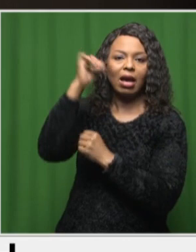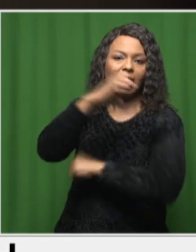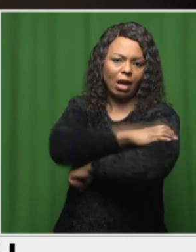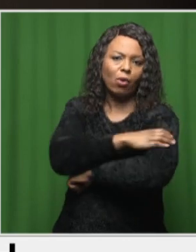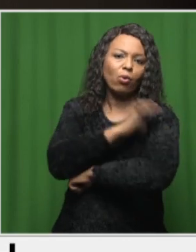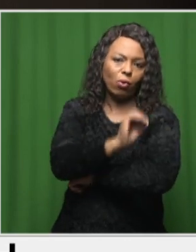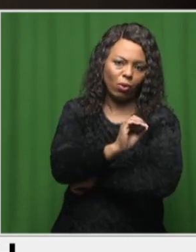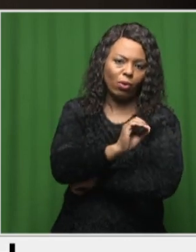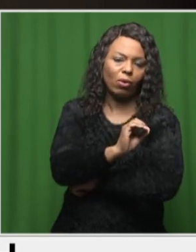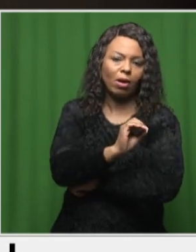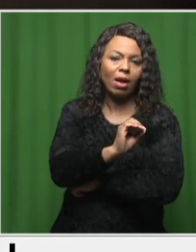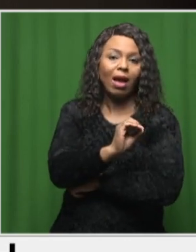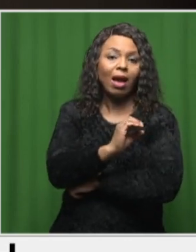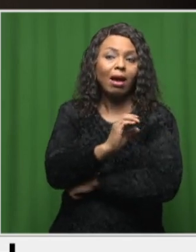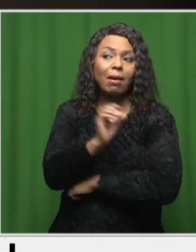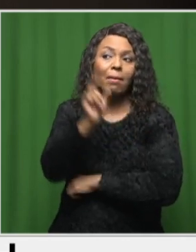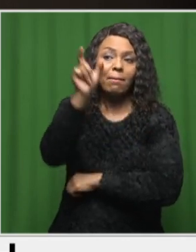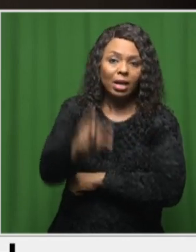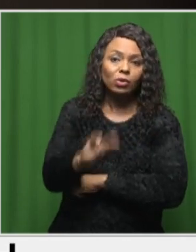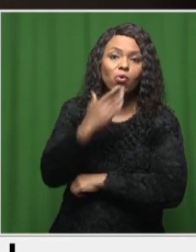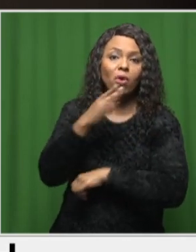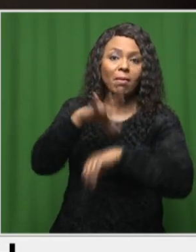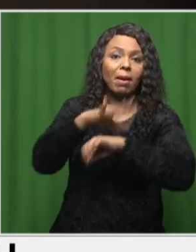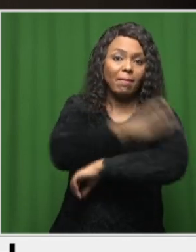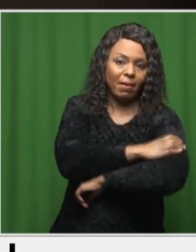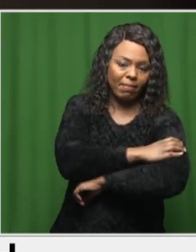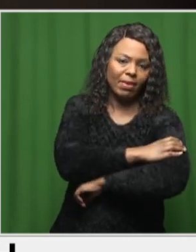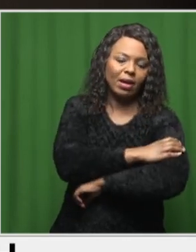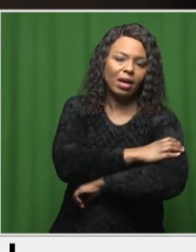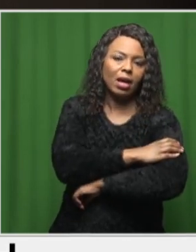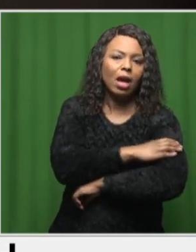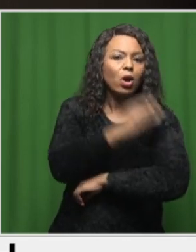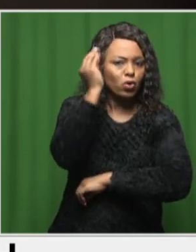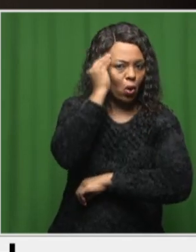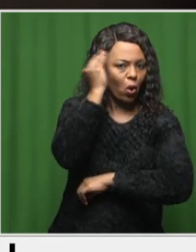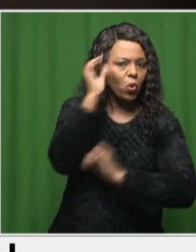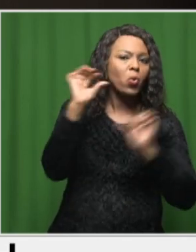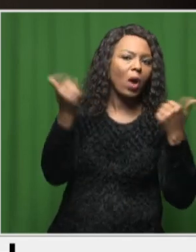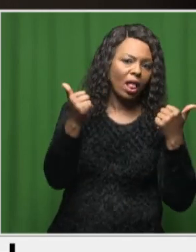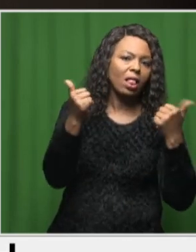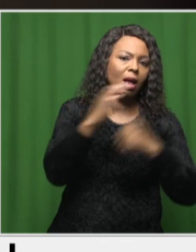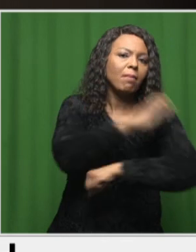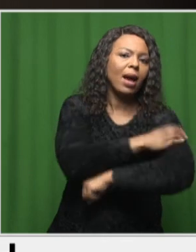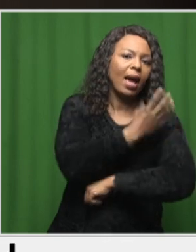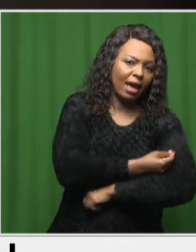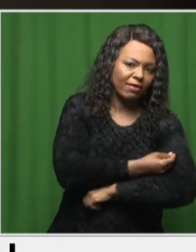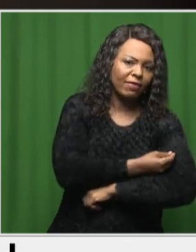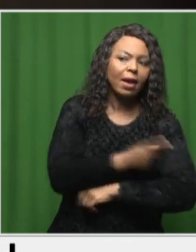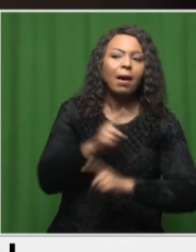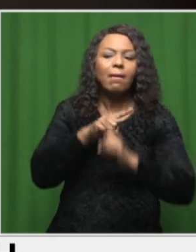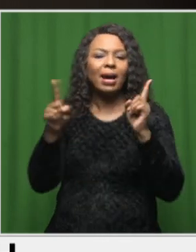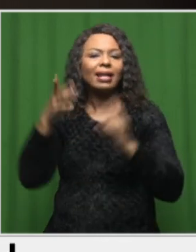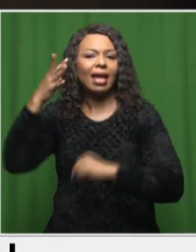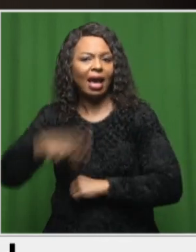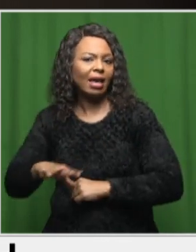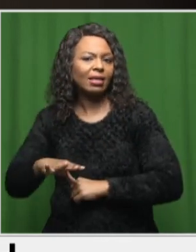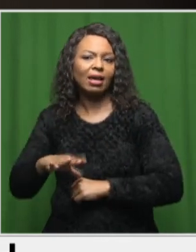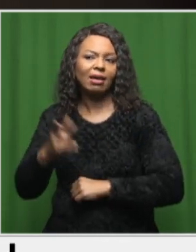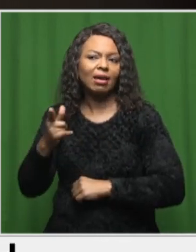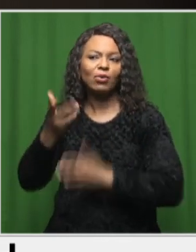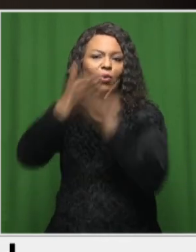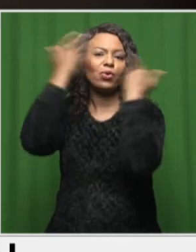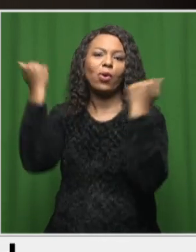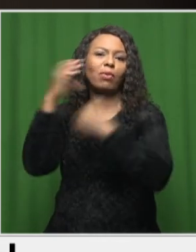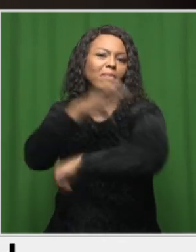hypertensive. Half of those who are hypertensive know they're hypertensive. The other half don't know they're